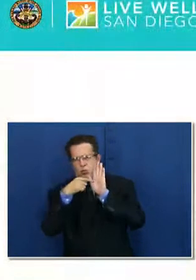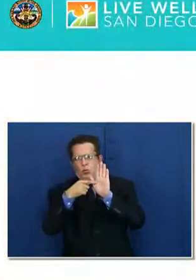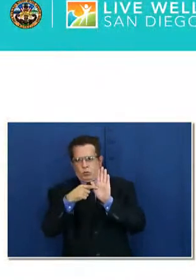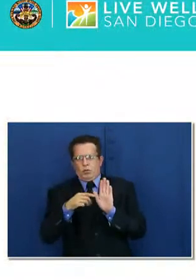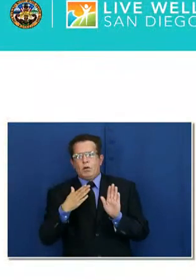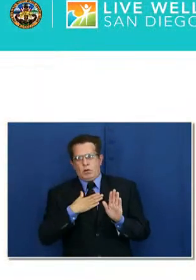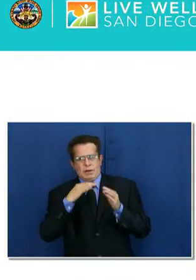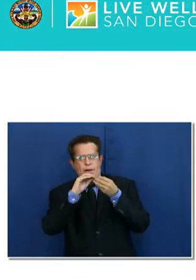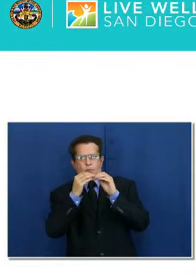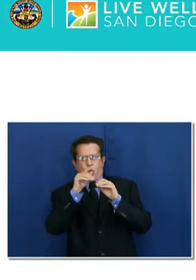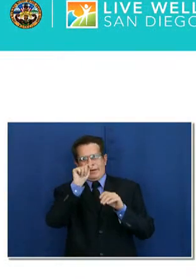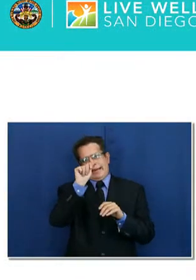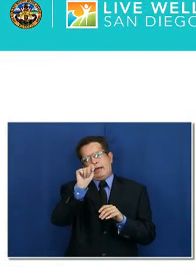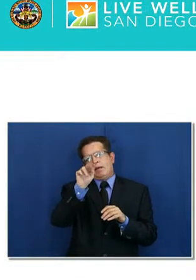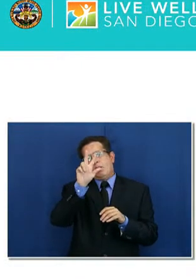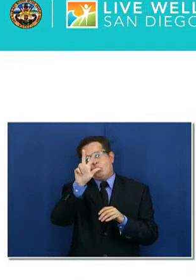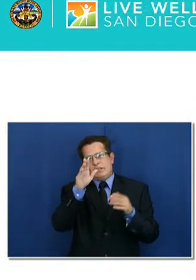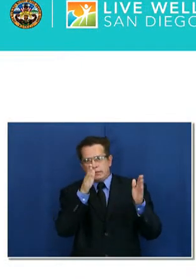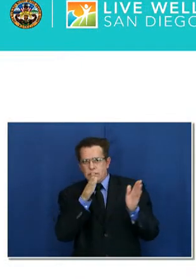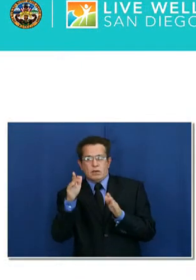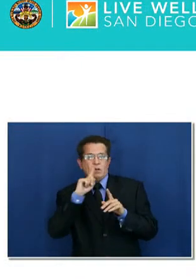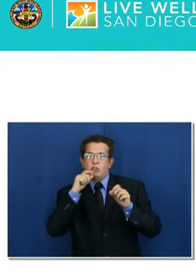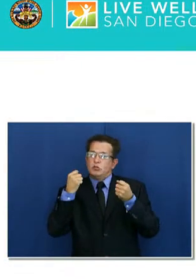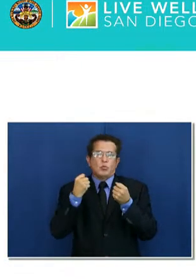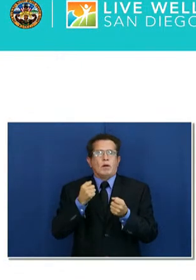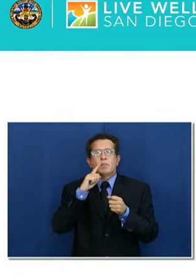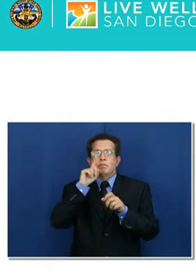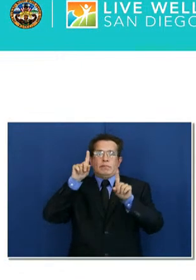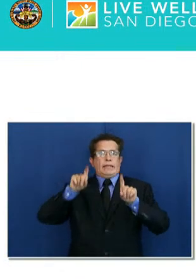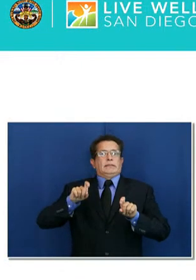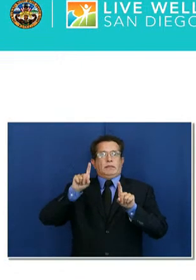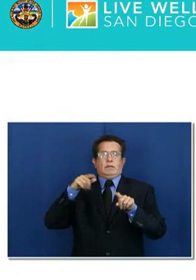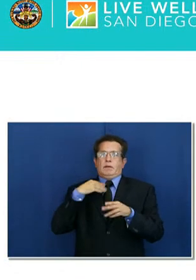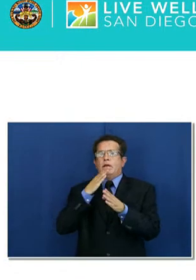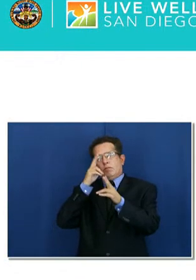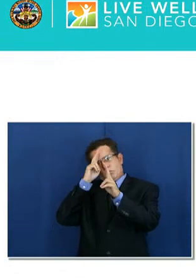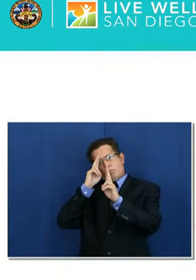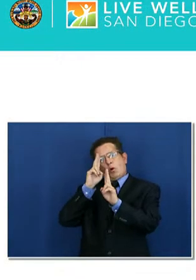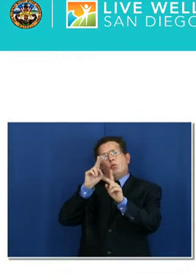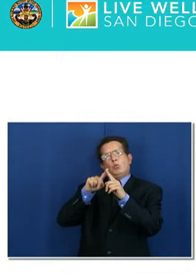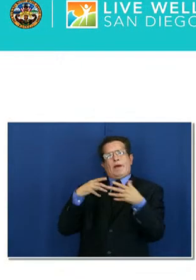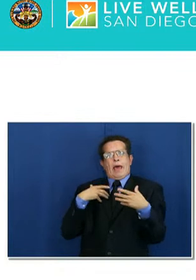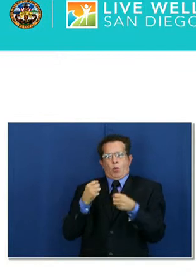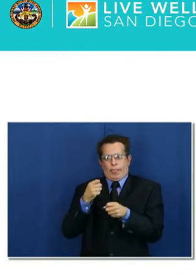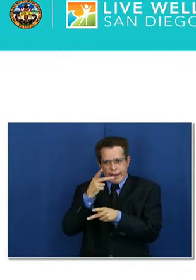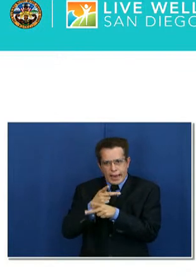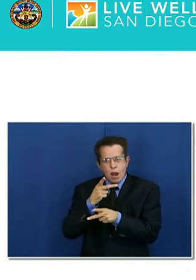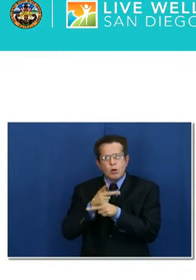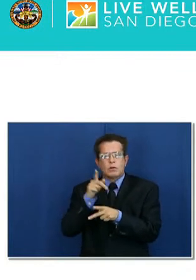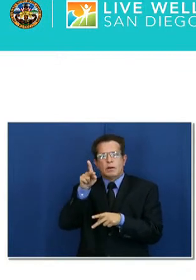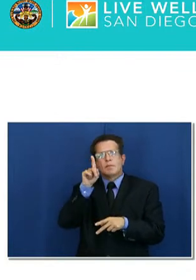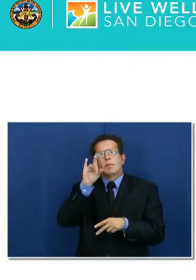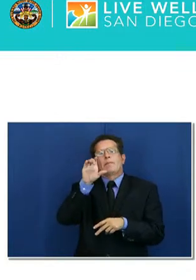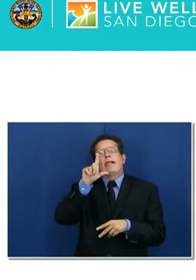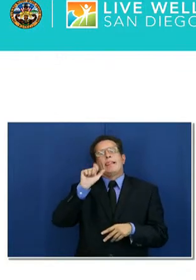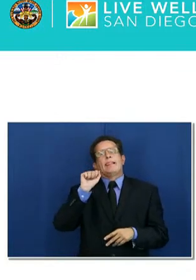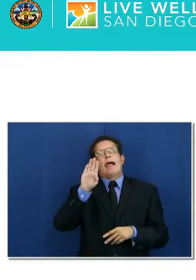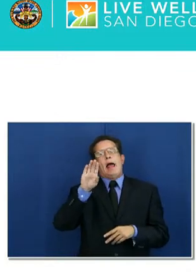our T3, again, really strong testing effort, and I want to commend our health system partners and our county public health lab and